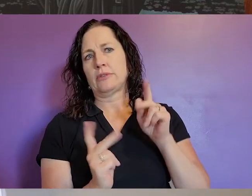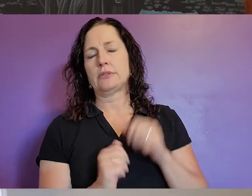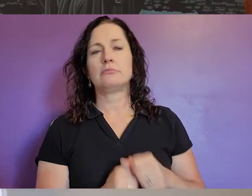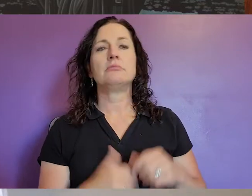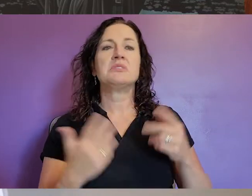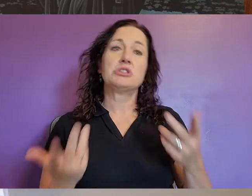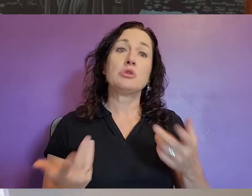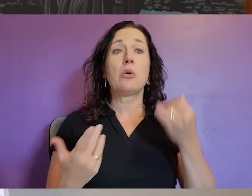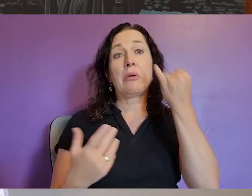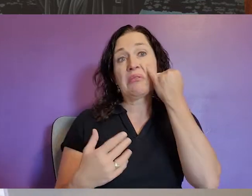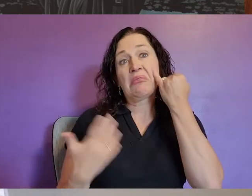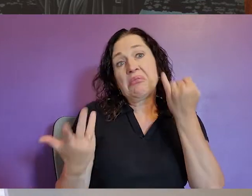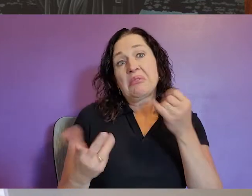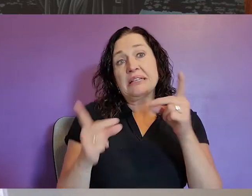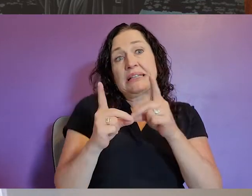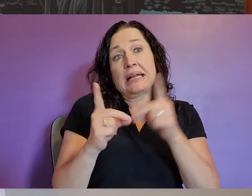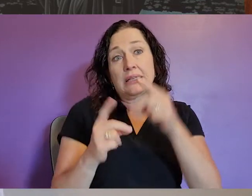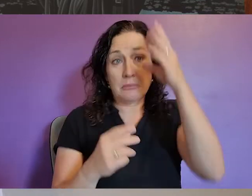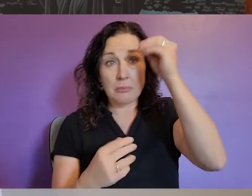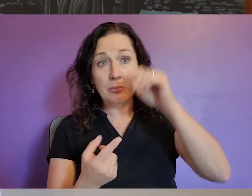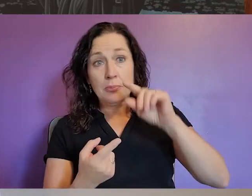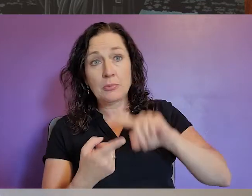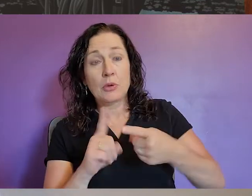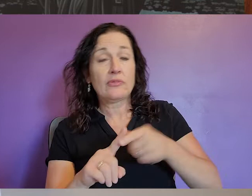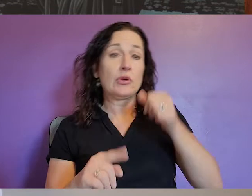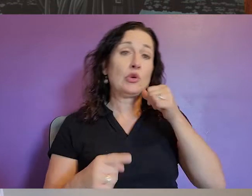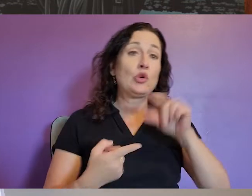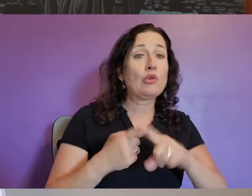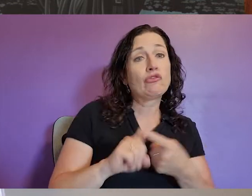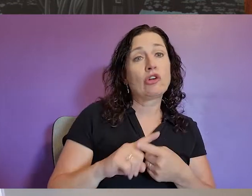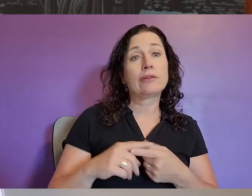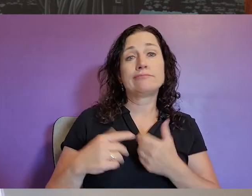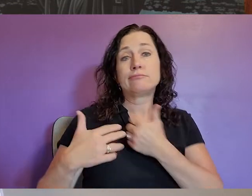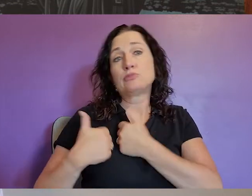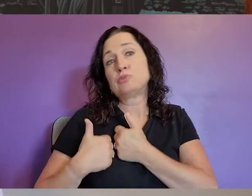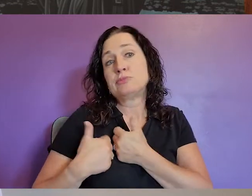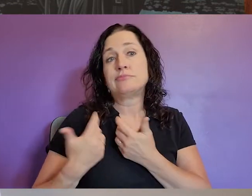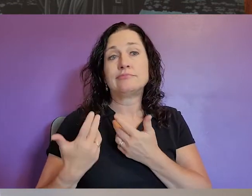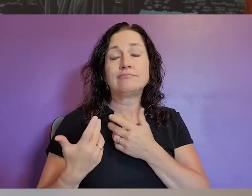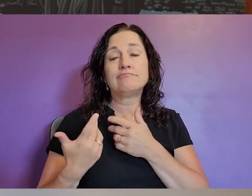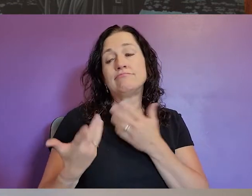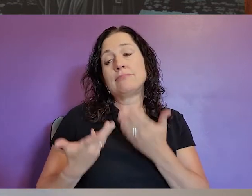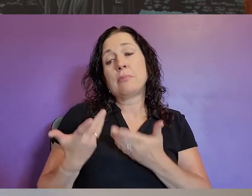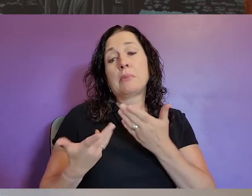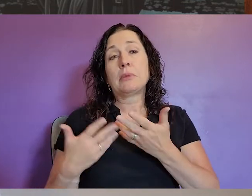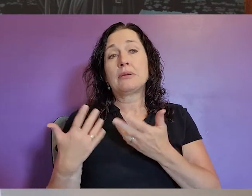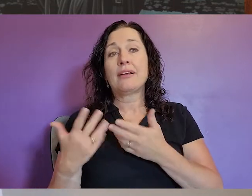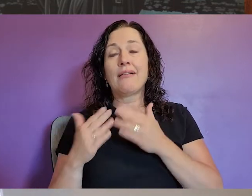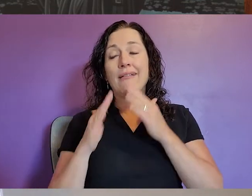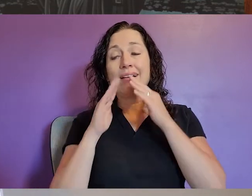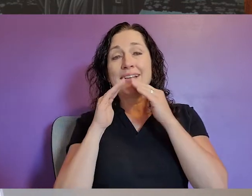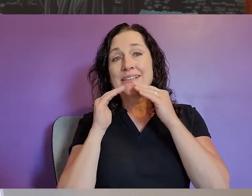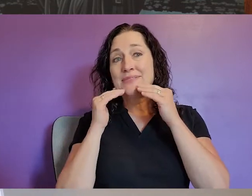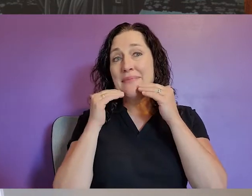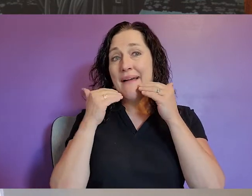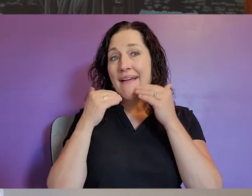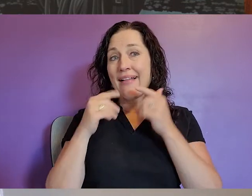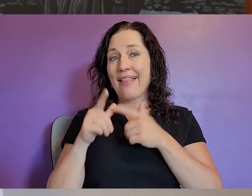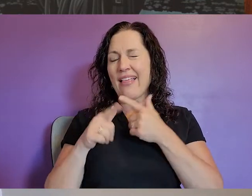So that in a courtship, there might be a time where